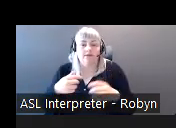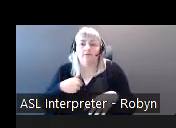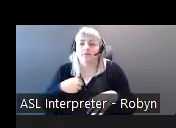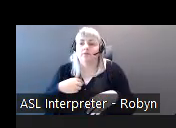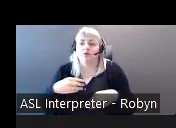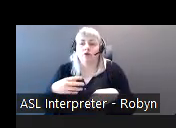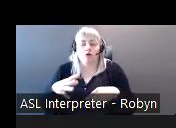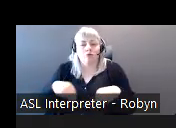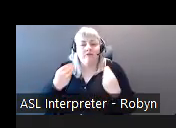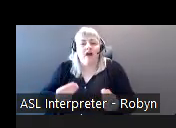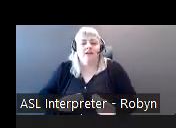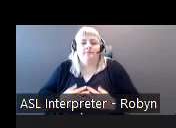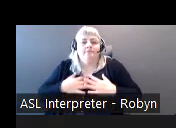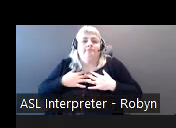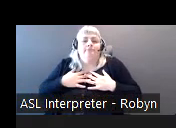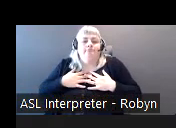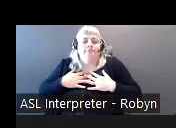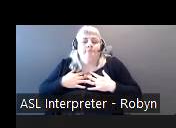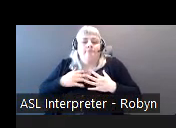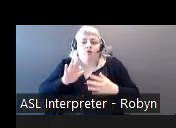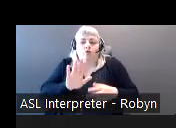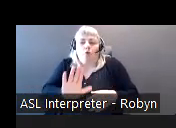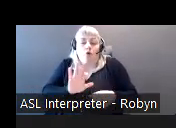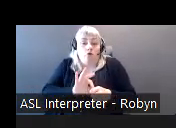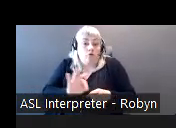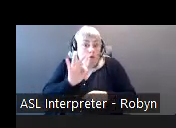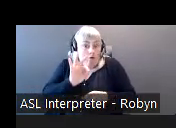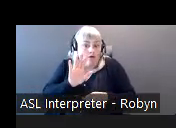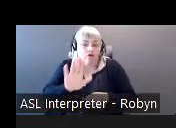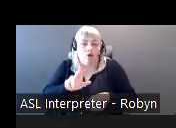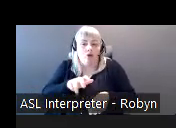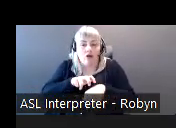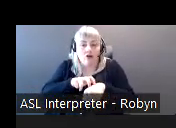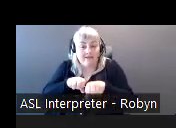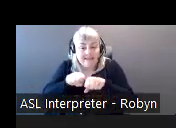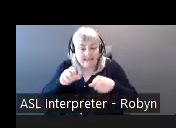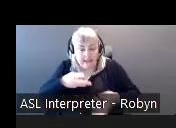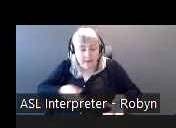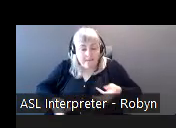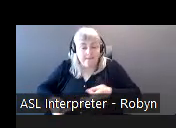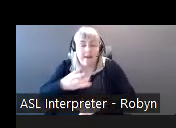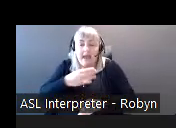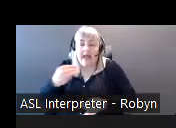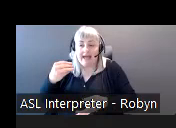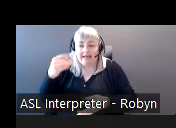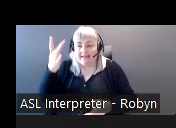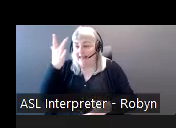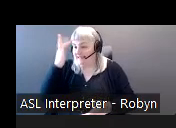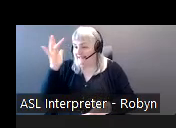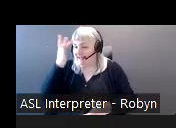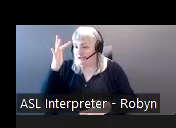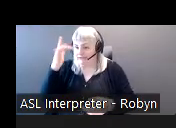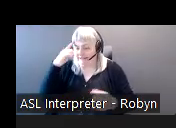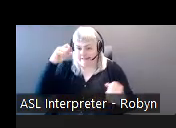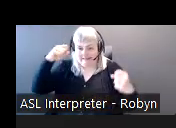nourishing to your soul, nourishing to your nervous system, and also intellectually stimulating. So I will